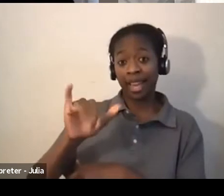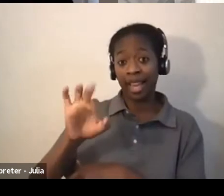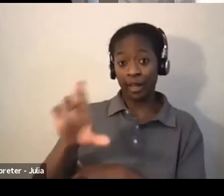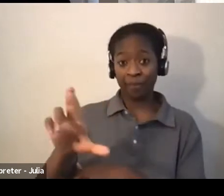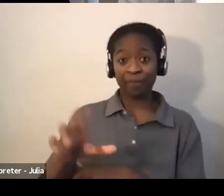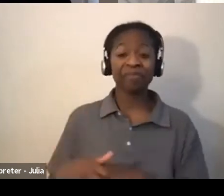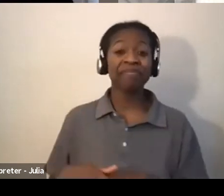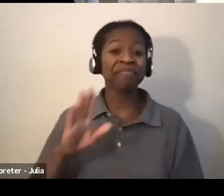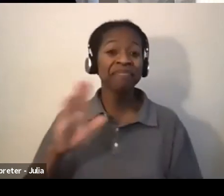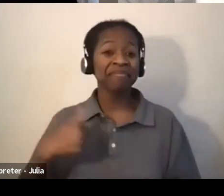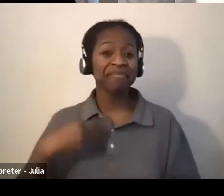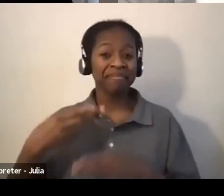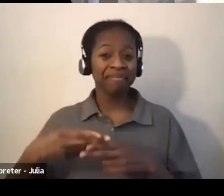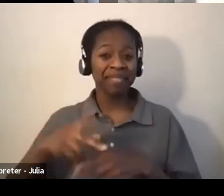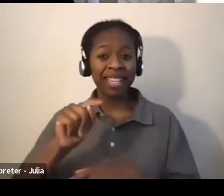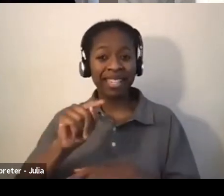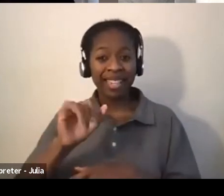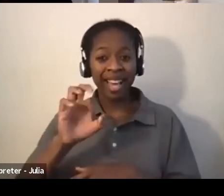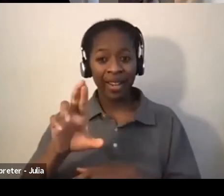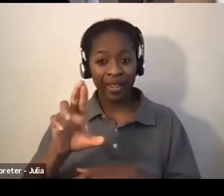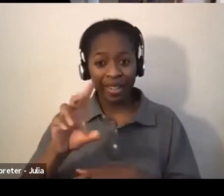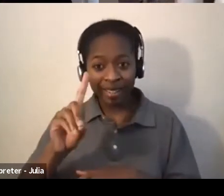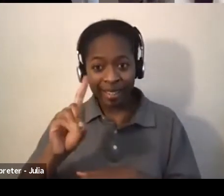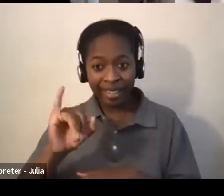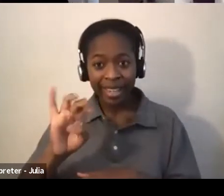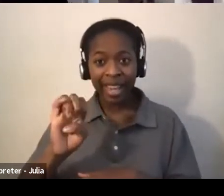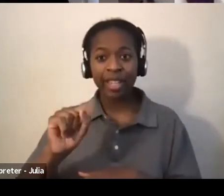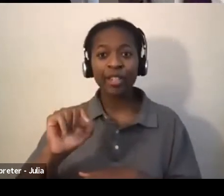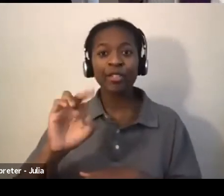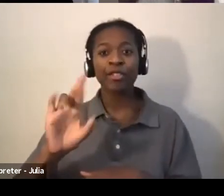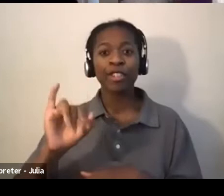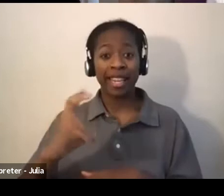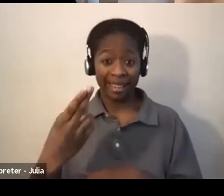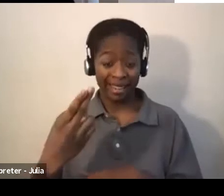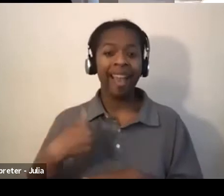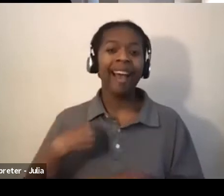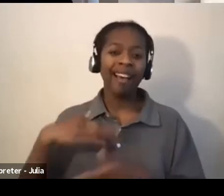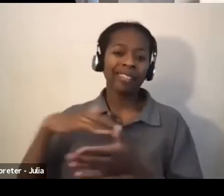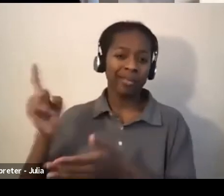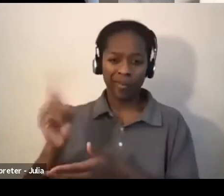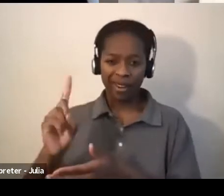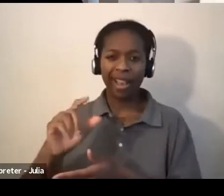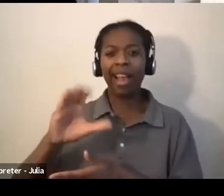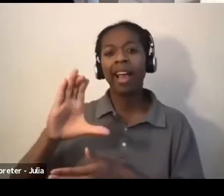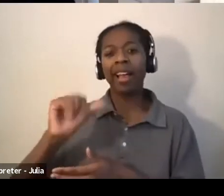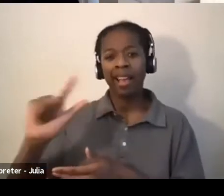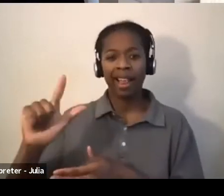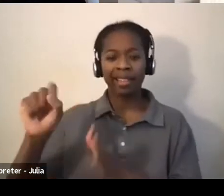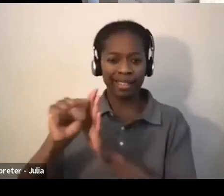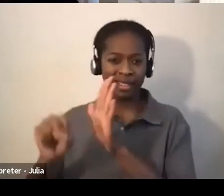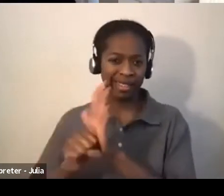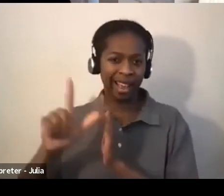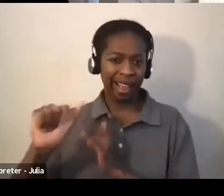I'm Tyler Dietrich. As you guys heard from Lynette, I am a student at Cal State LA. I'm in the television and